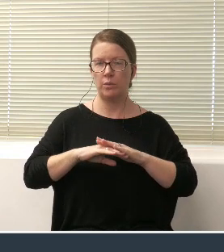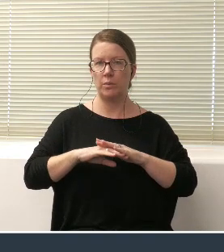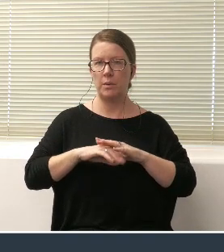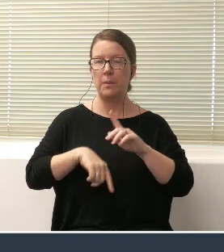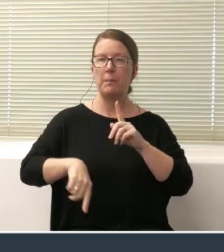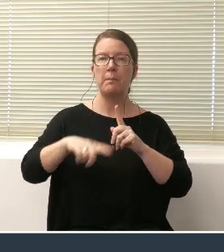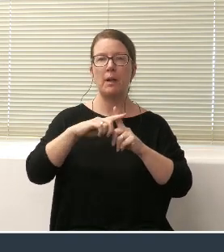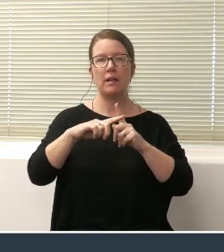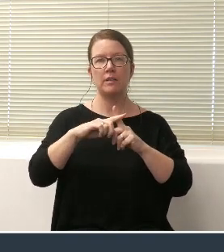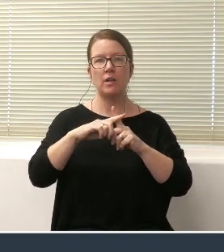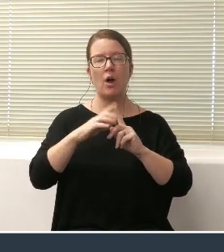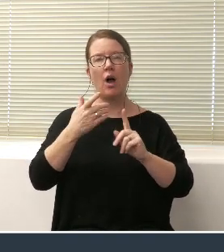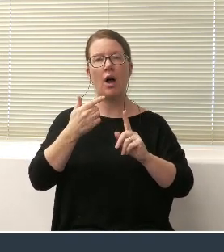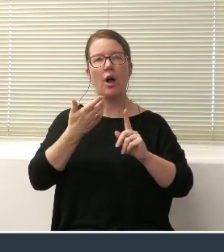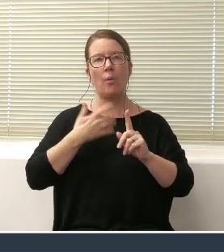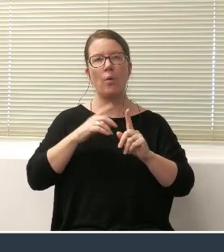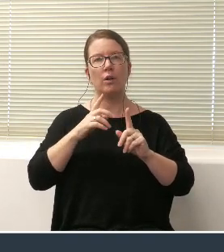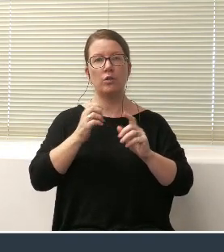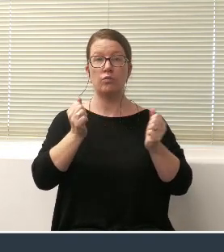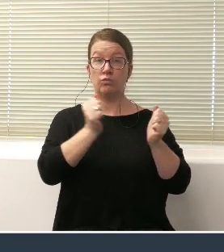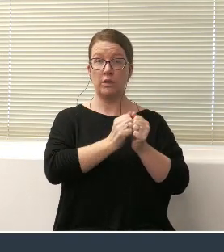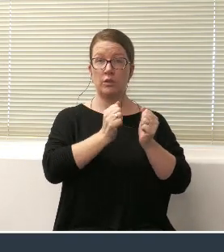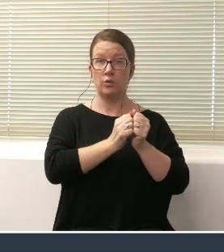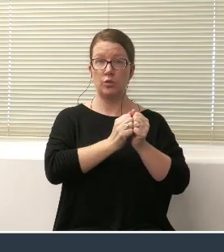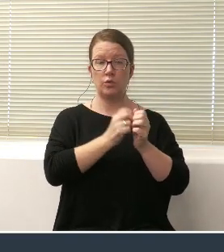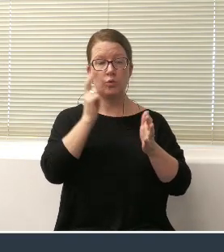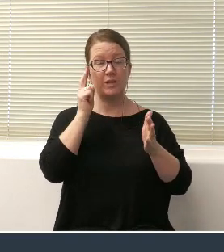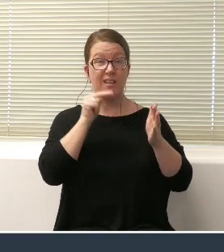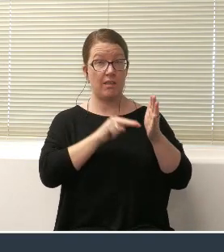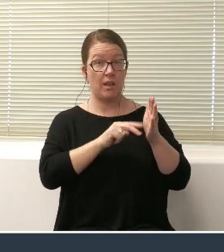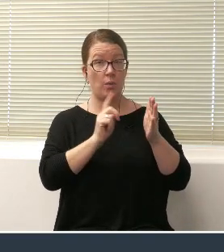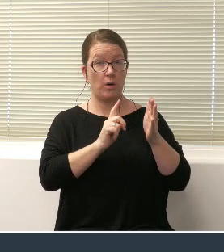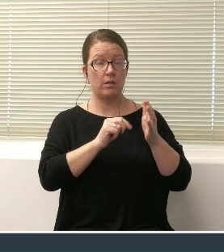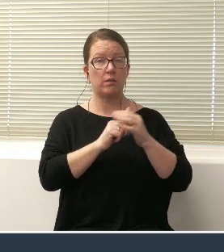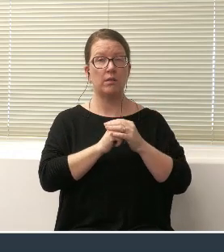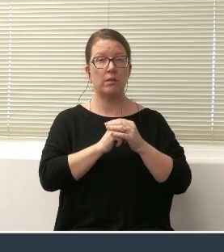to signal that in the resolution, I'd like to see something around